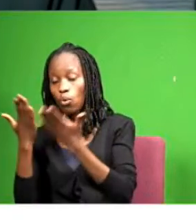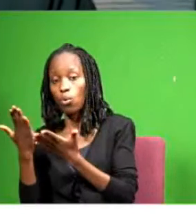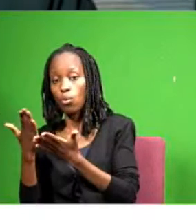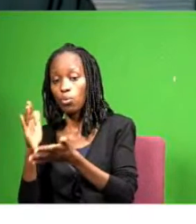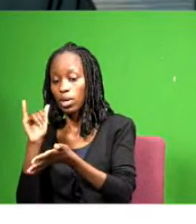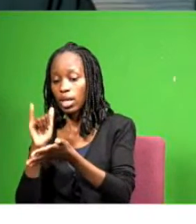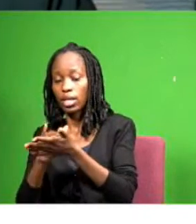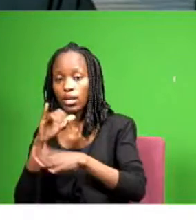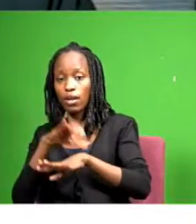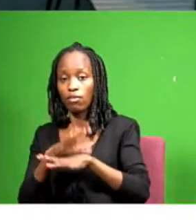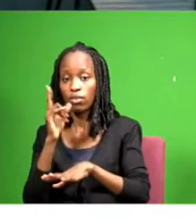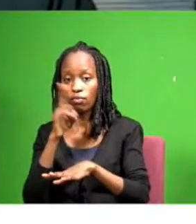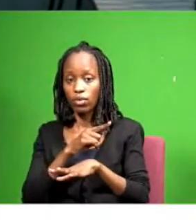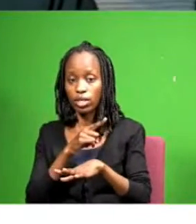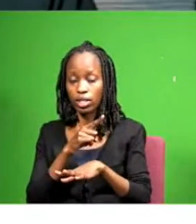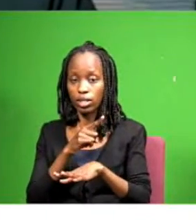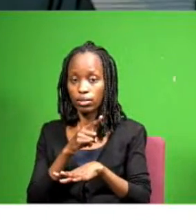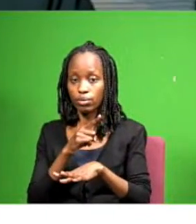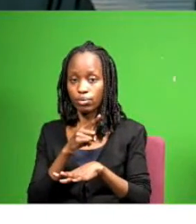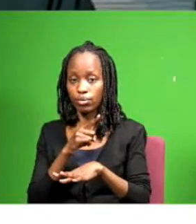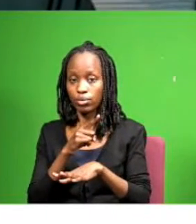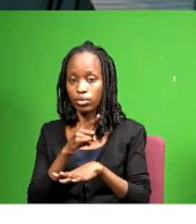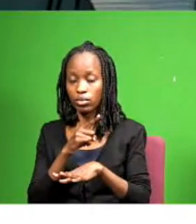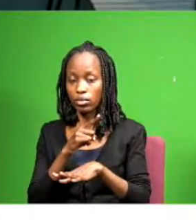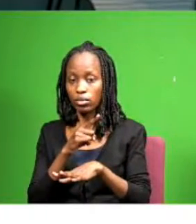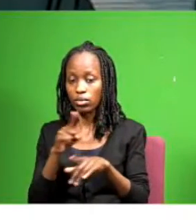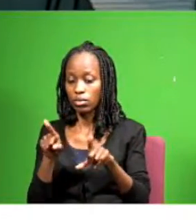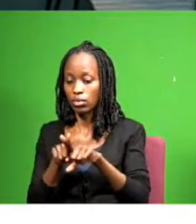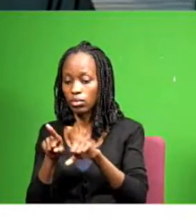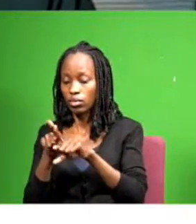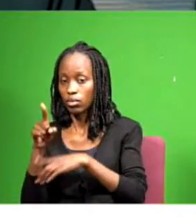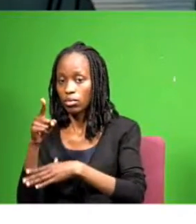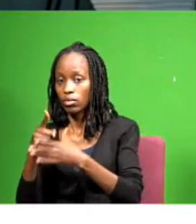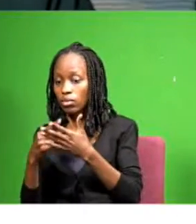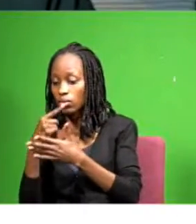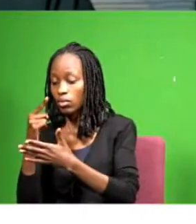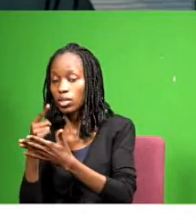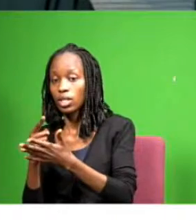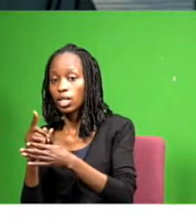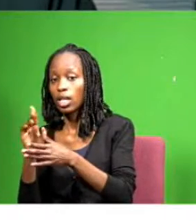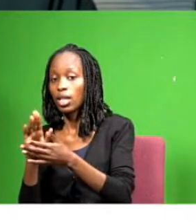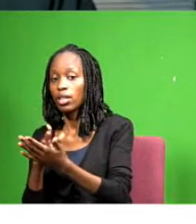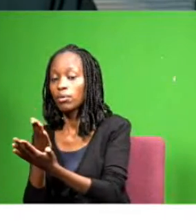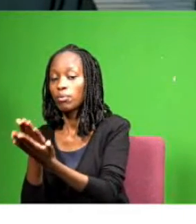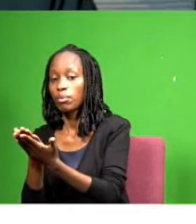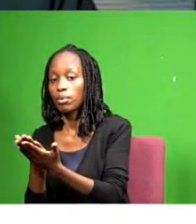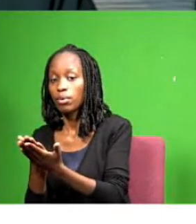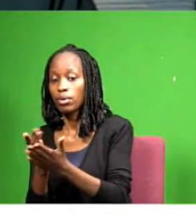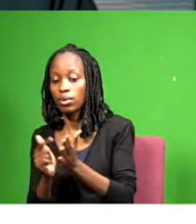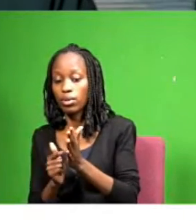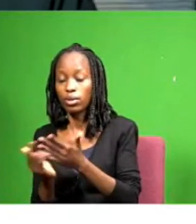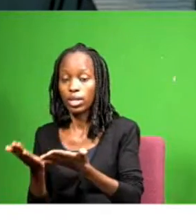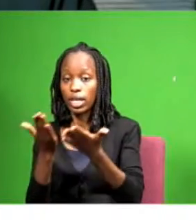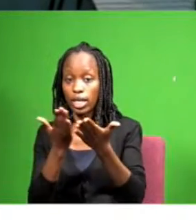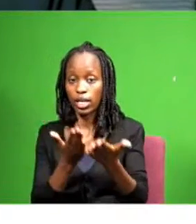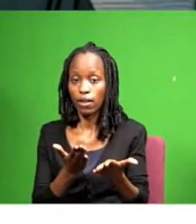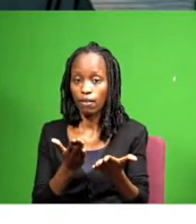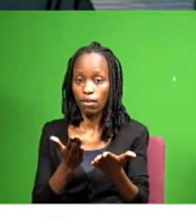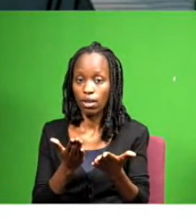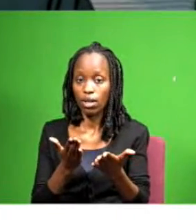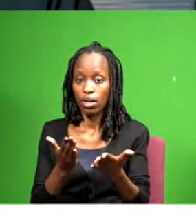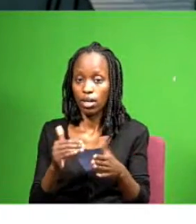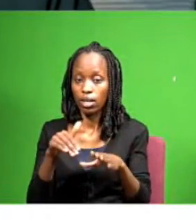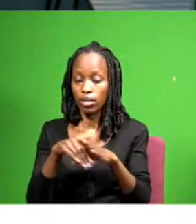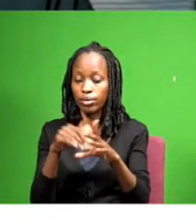exist, going by the examples highlighted in the appellant submissions, they are expressly provided for in the